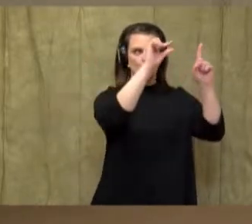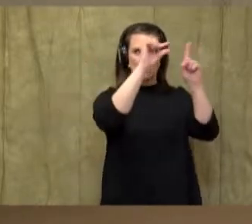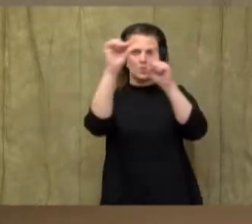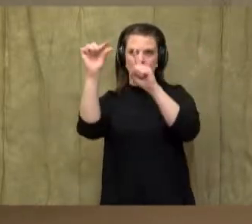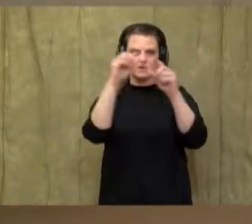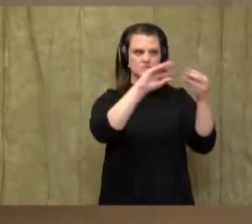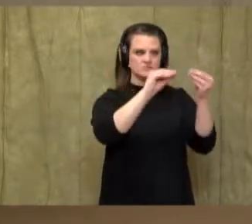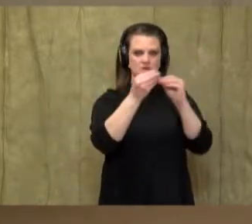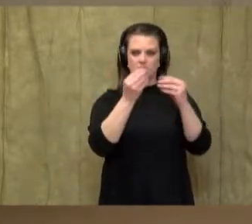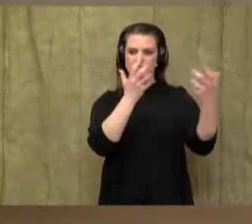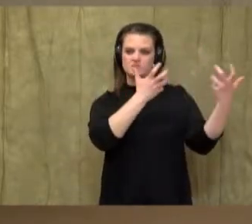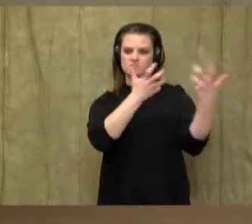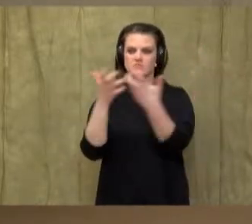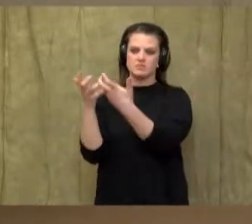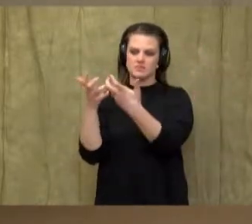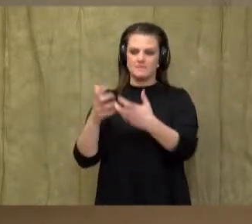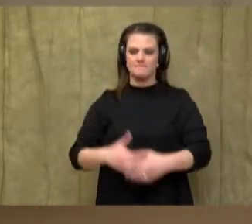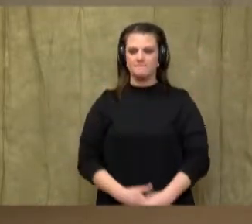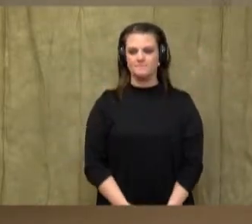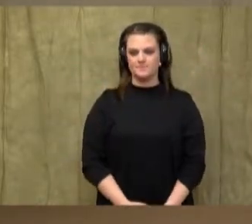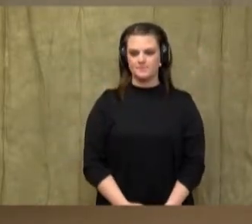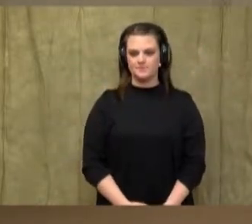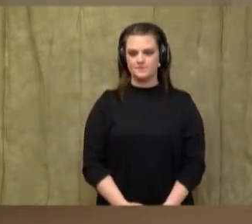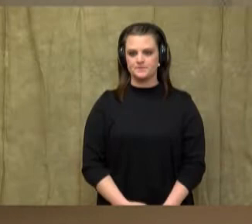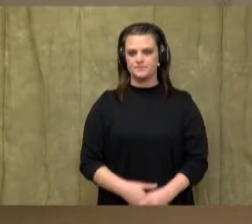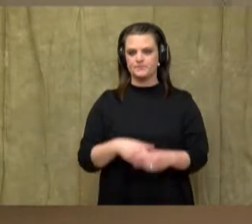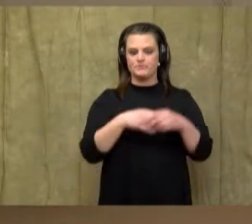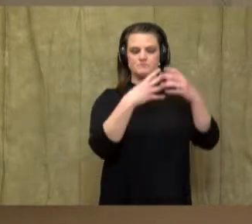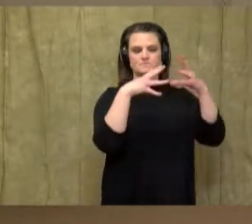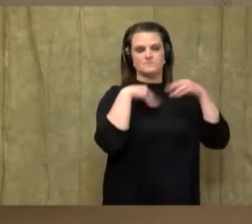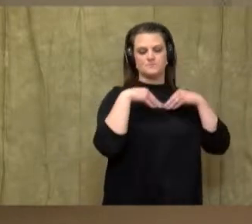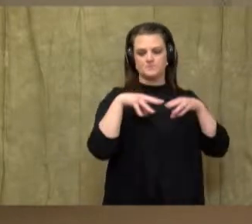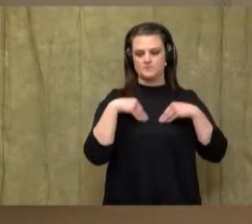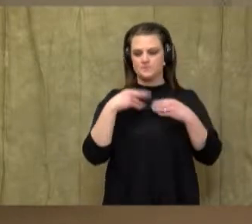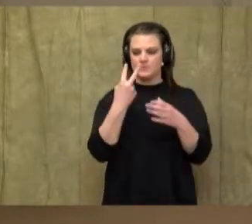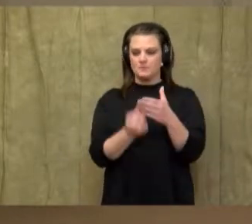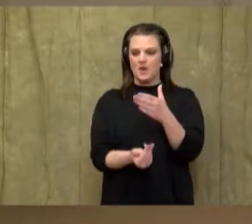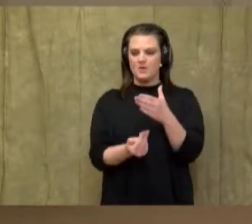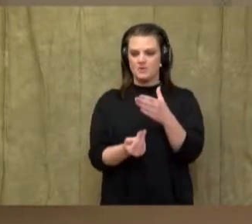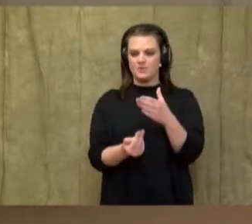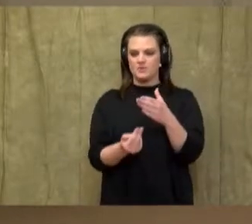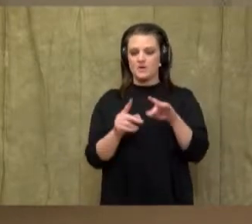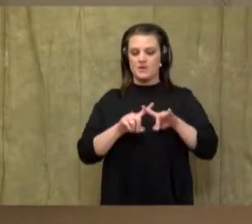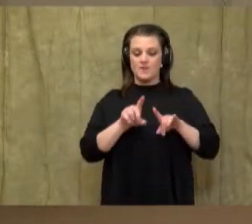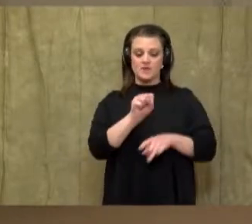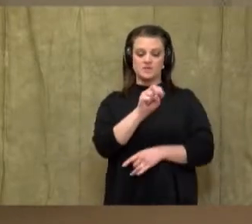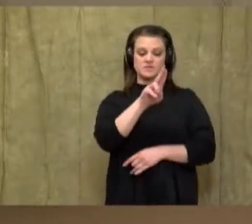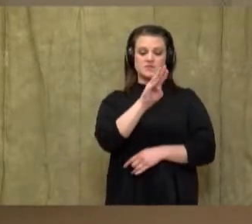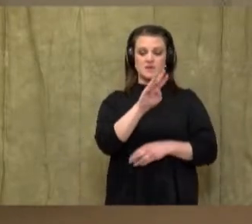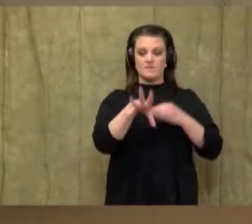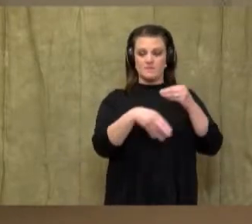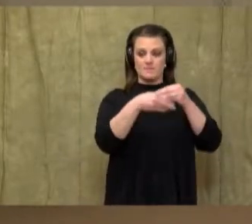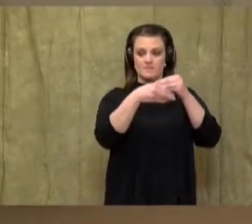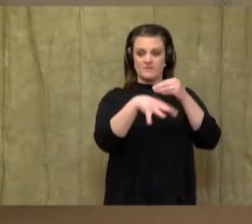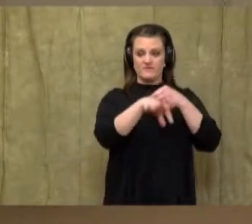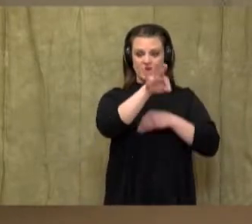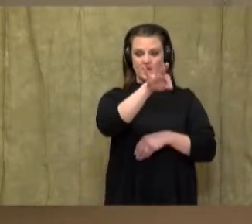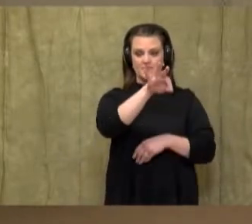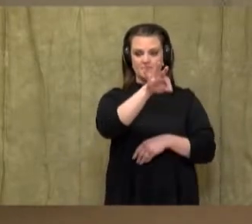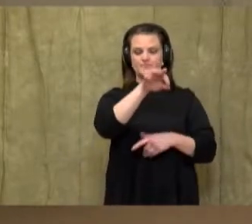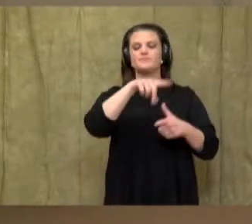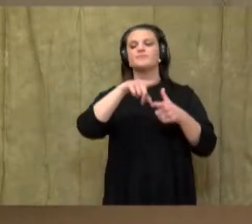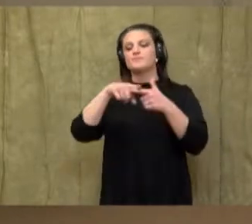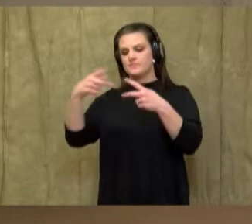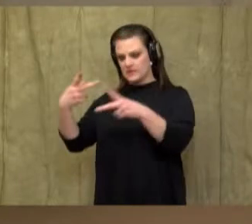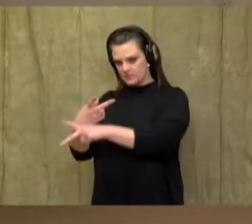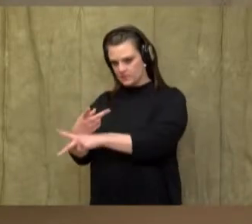they're both still correct as long as you find the sum before you multiplied. So